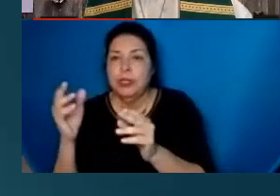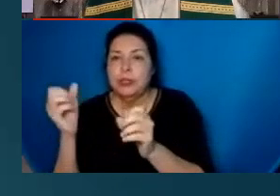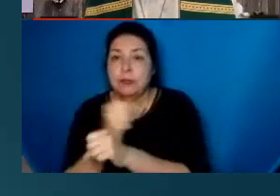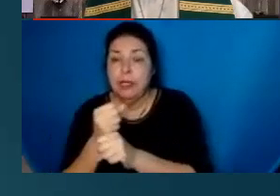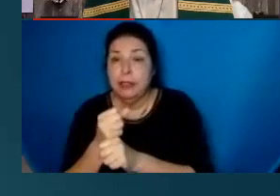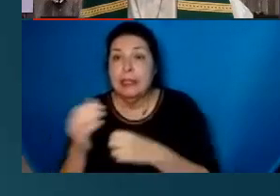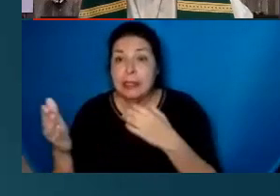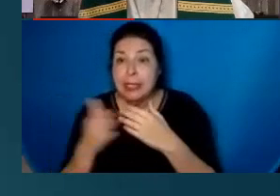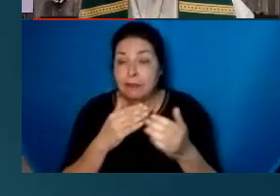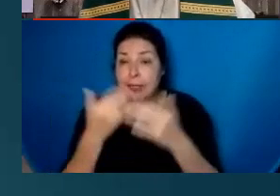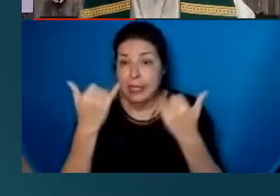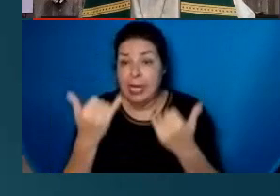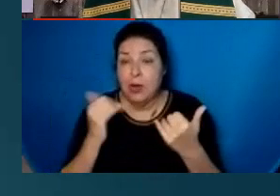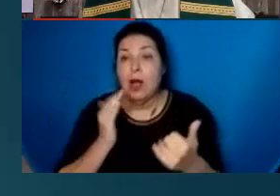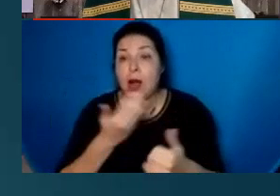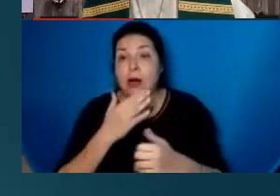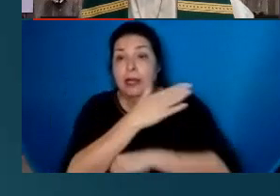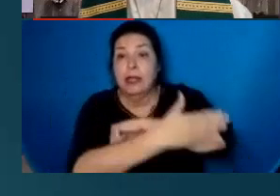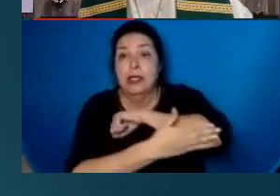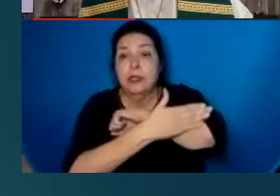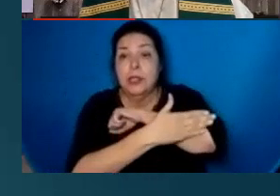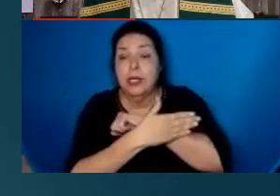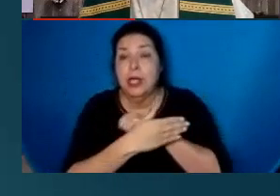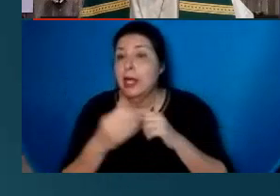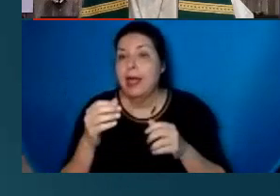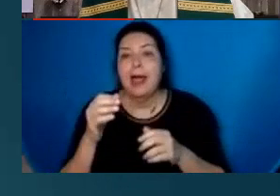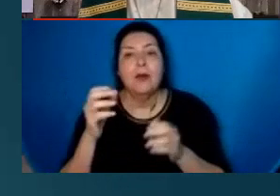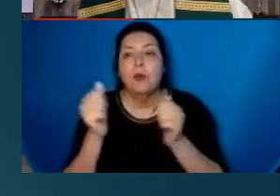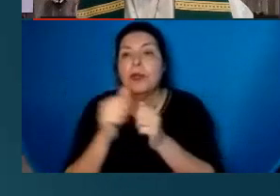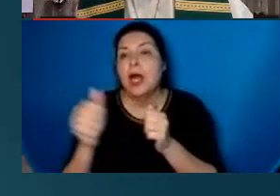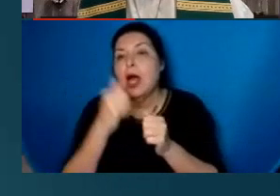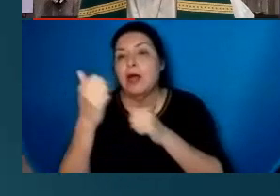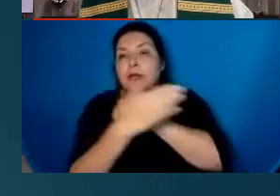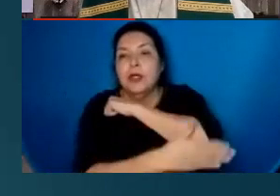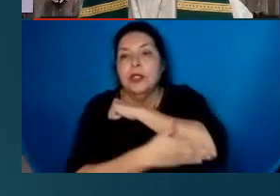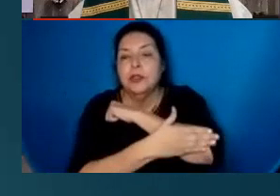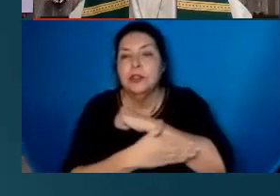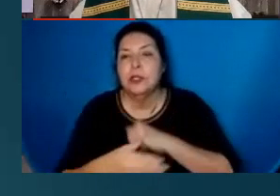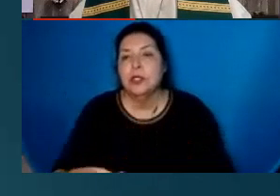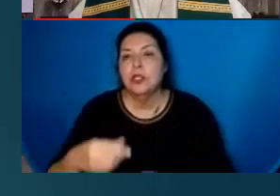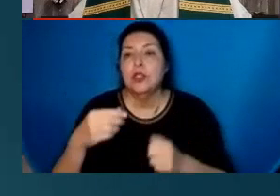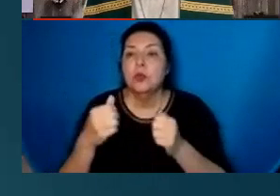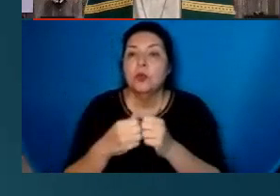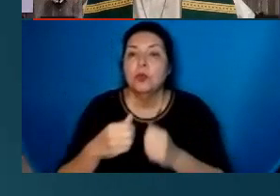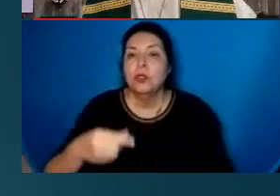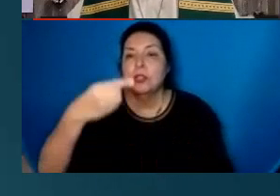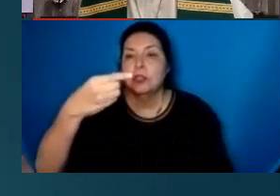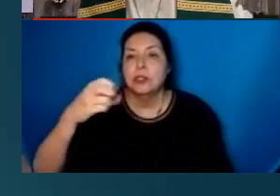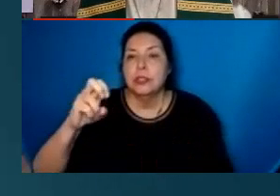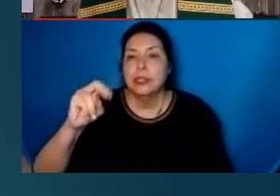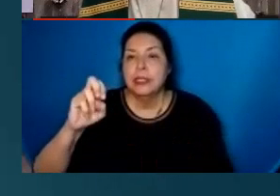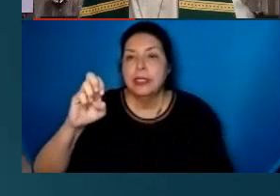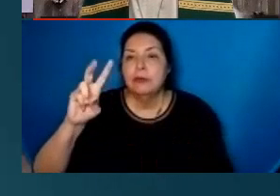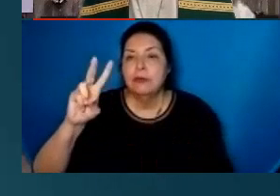today, our nation subscribes to, along with many other countries, to the Geneva Convention. This